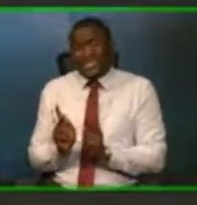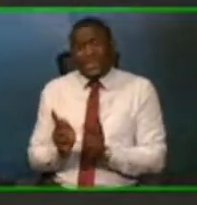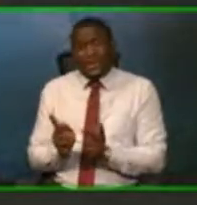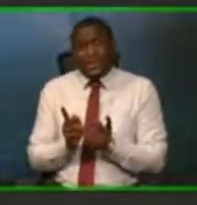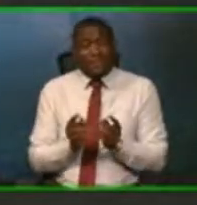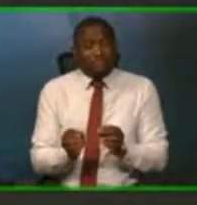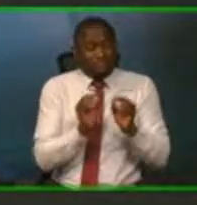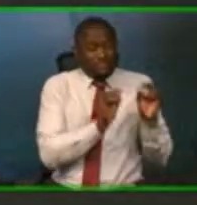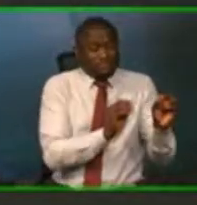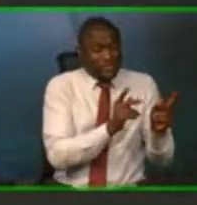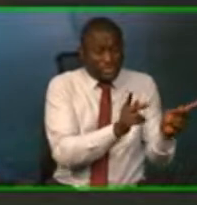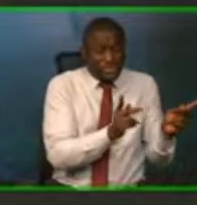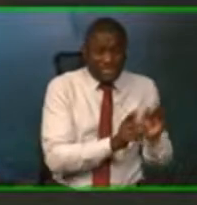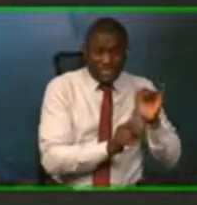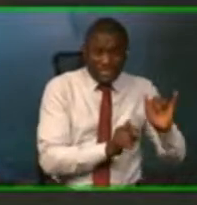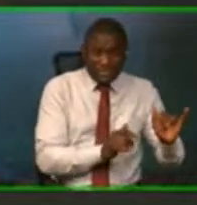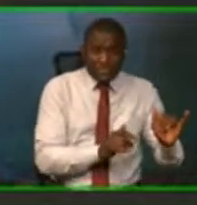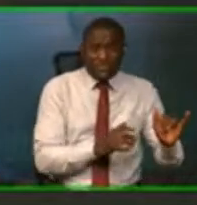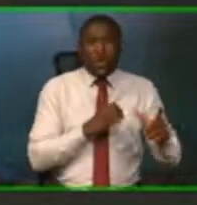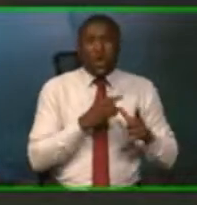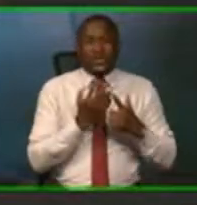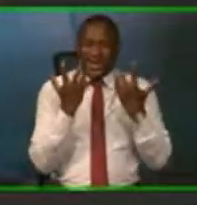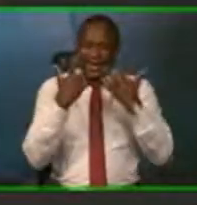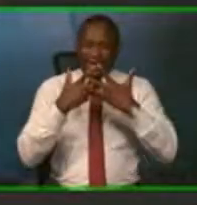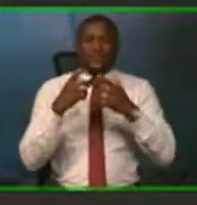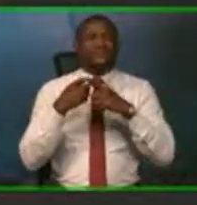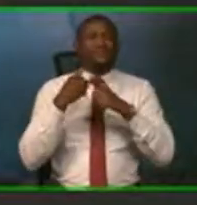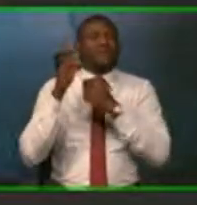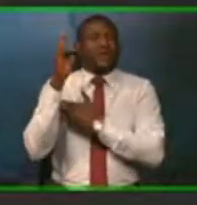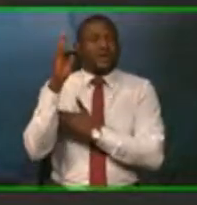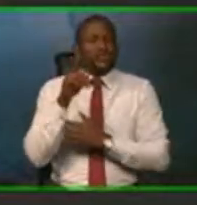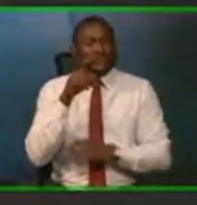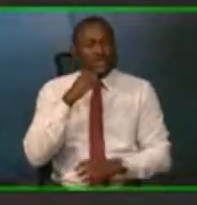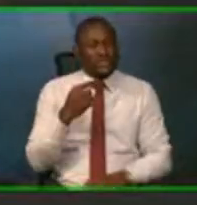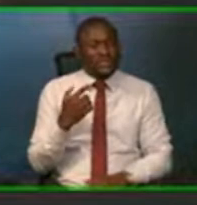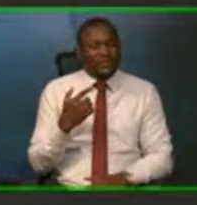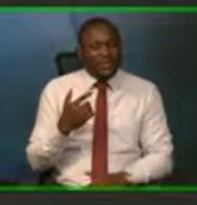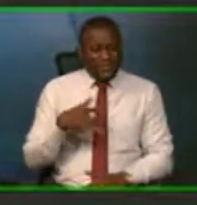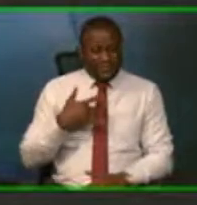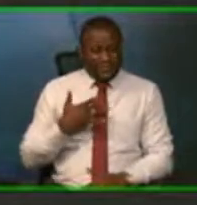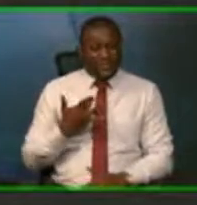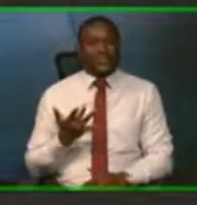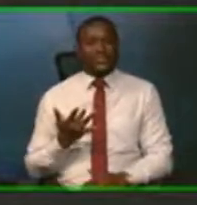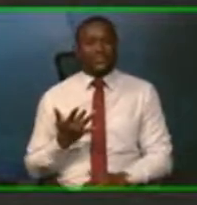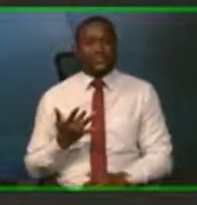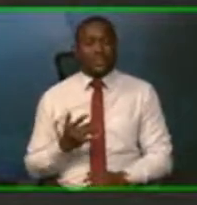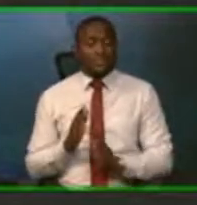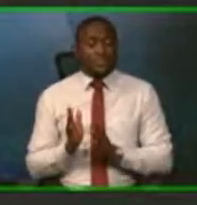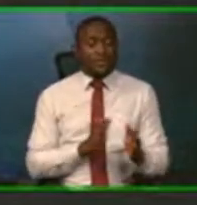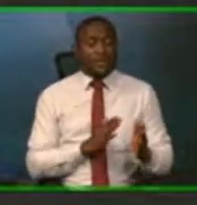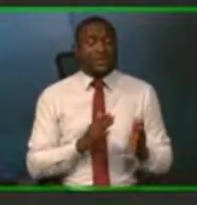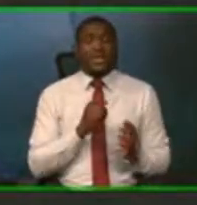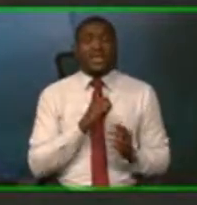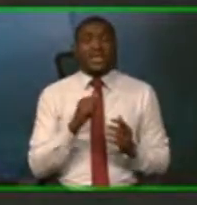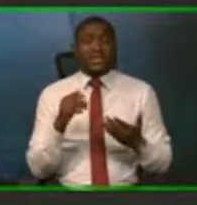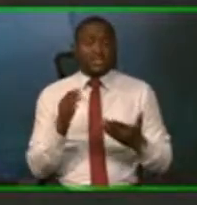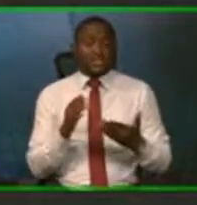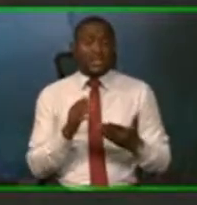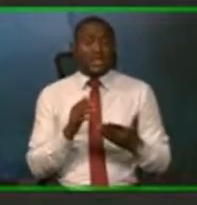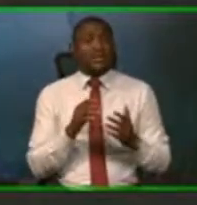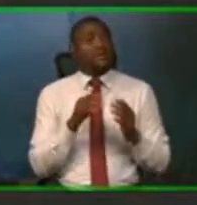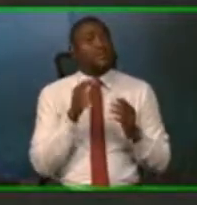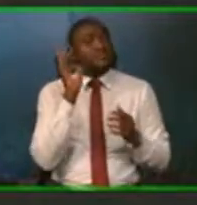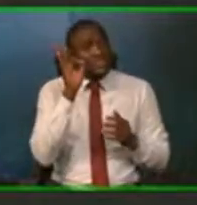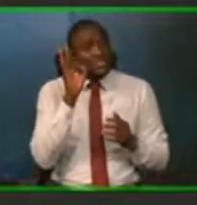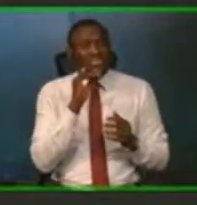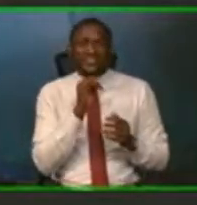will be receiving from you. You must be sensitive. Preparing a sermon is only a minute fraction as far as the ministry